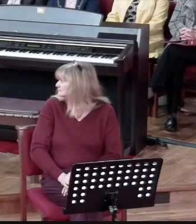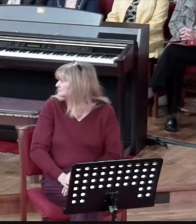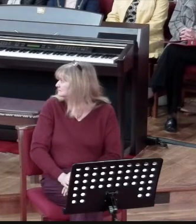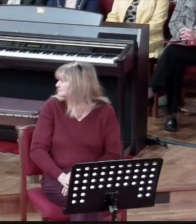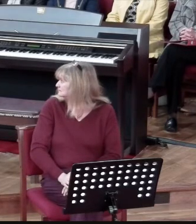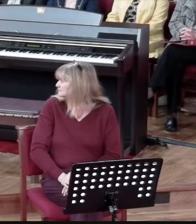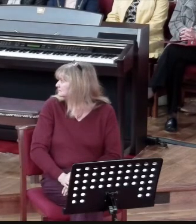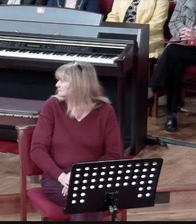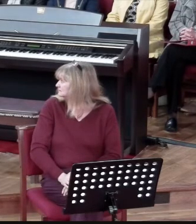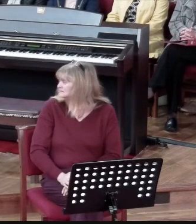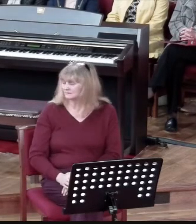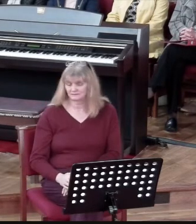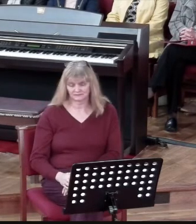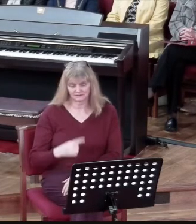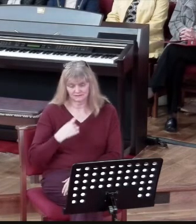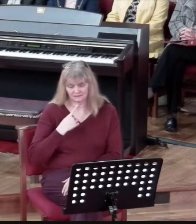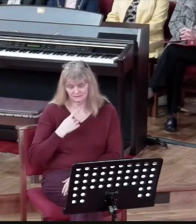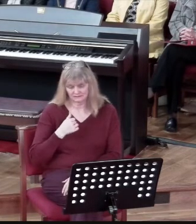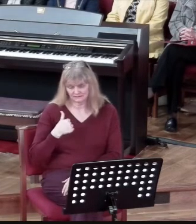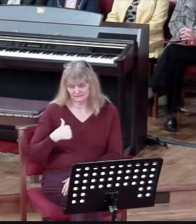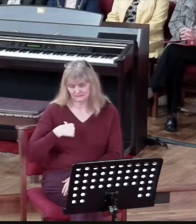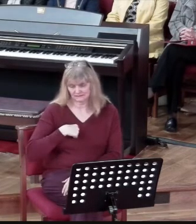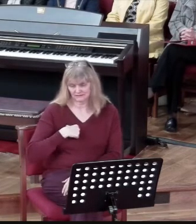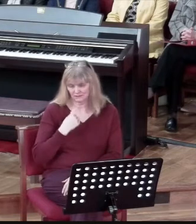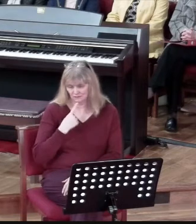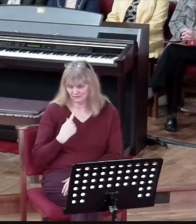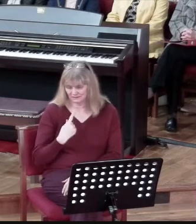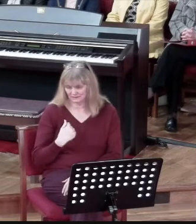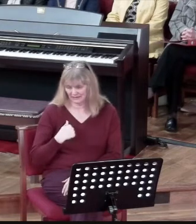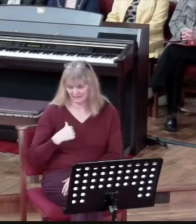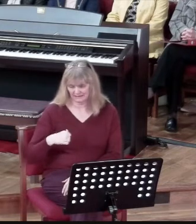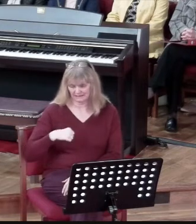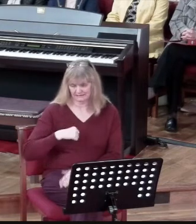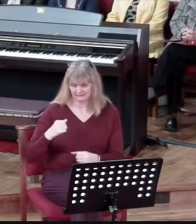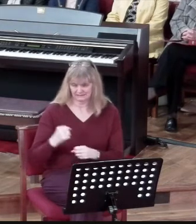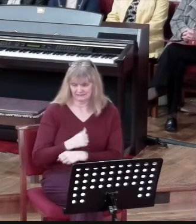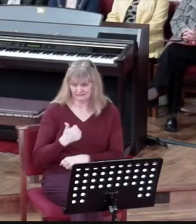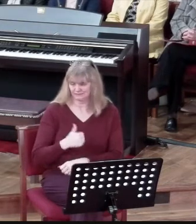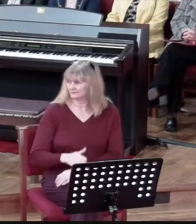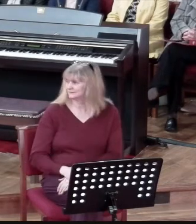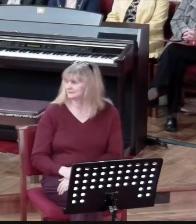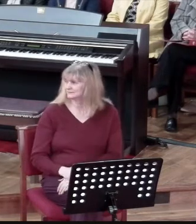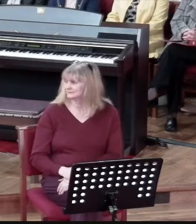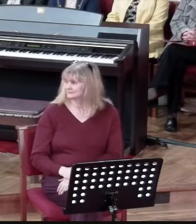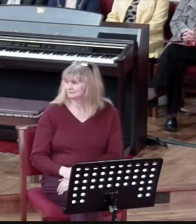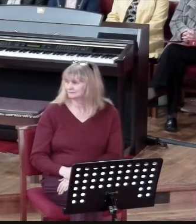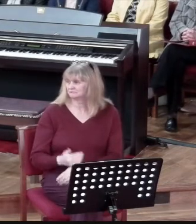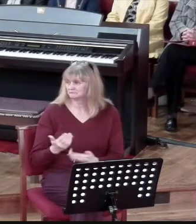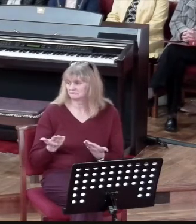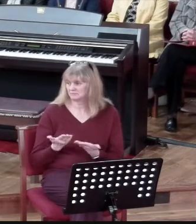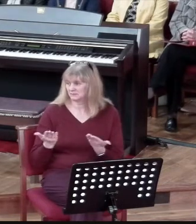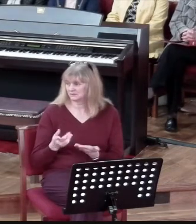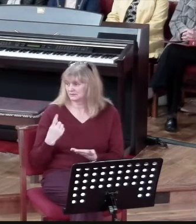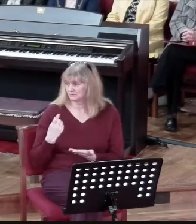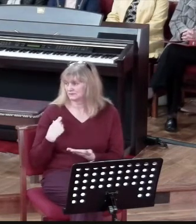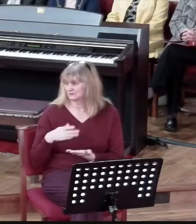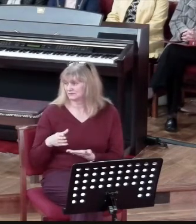What does it say? I did it, so you did. There you go. Sit down. Anybody else want to have a go? Come on